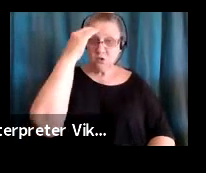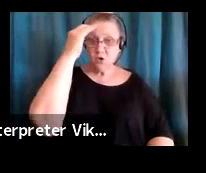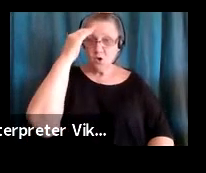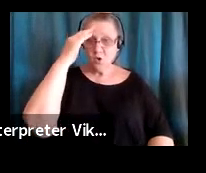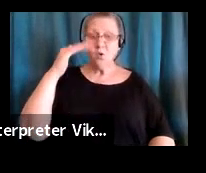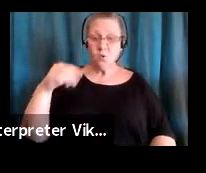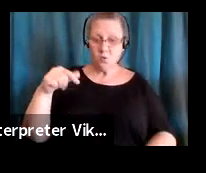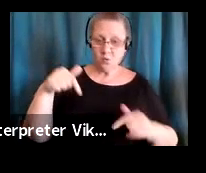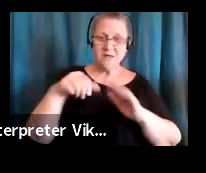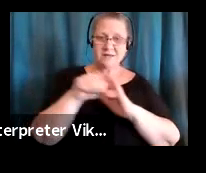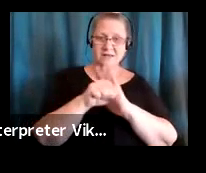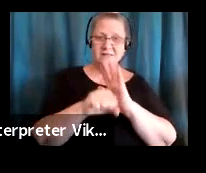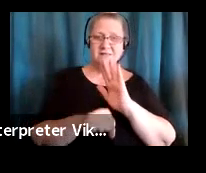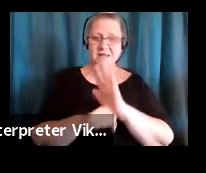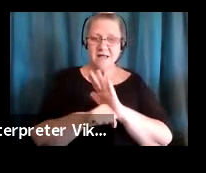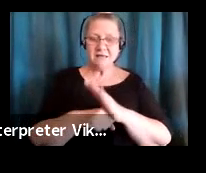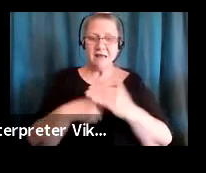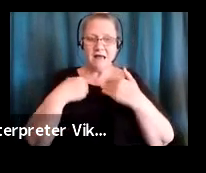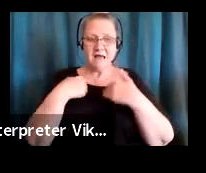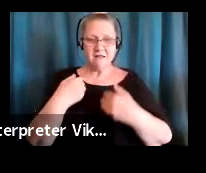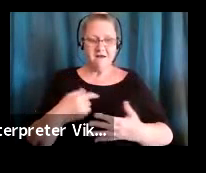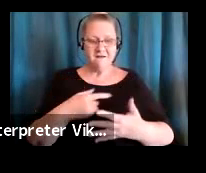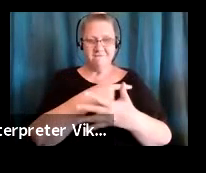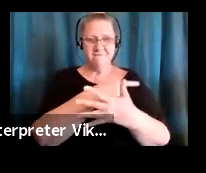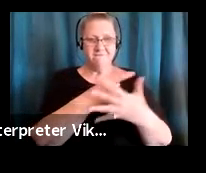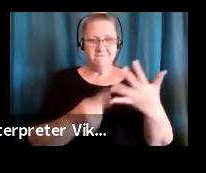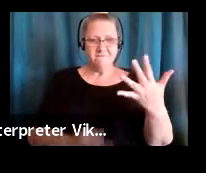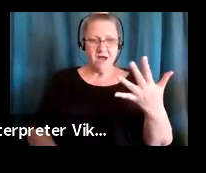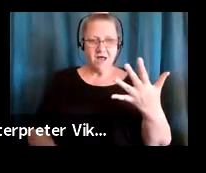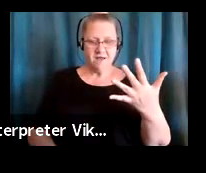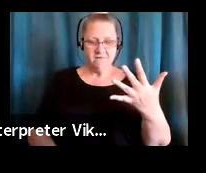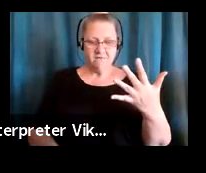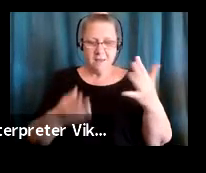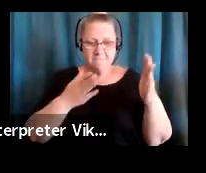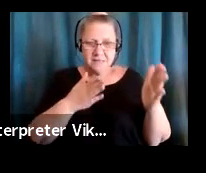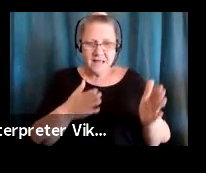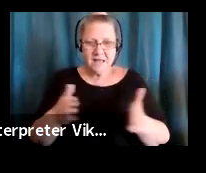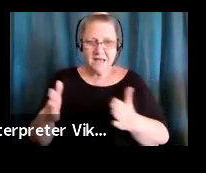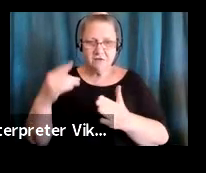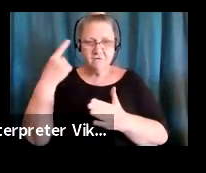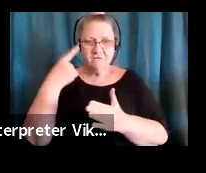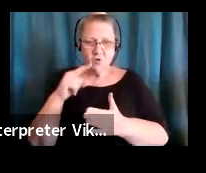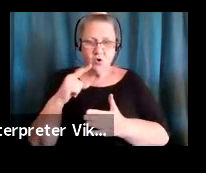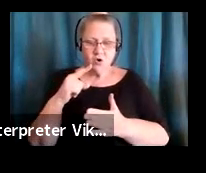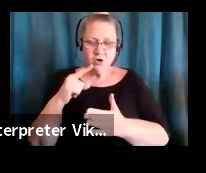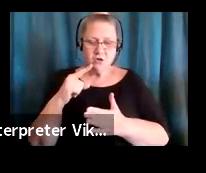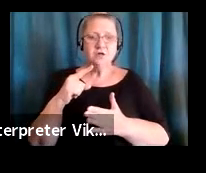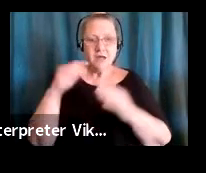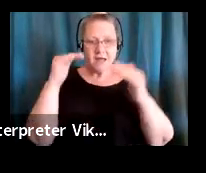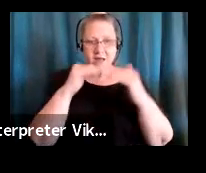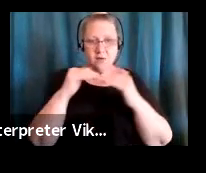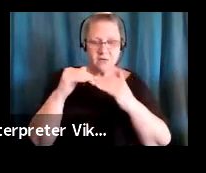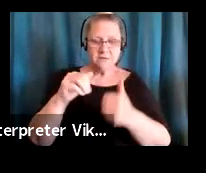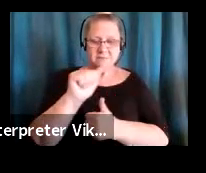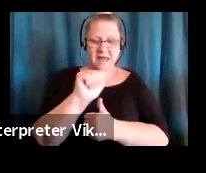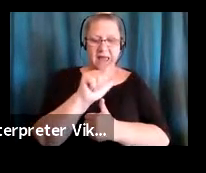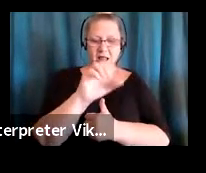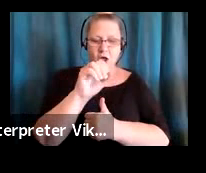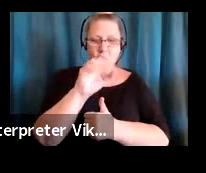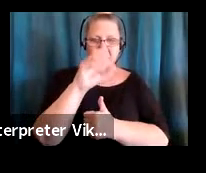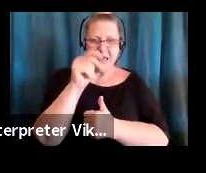taken a 5-pronged strategy to equity, including allocation,